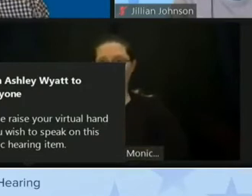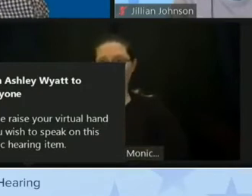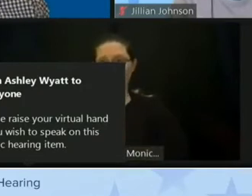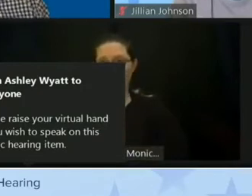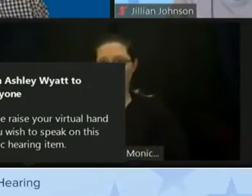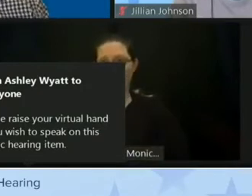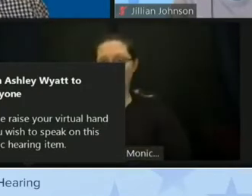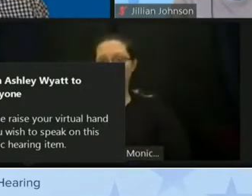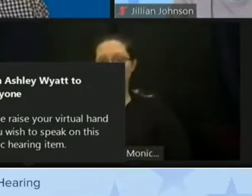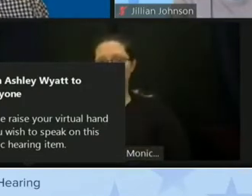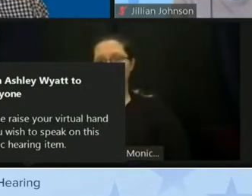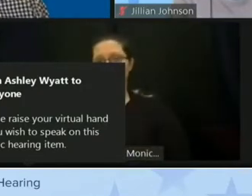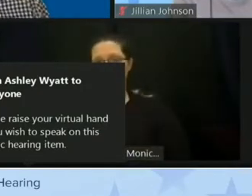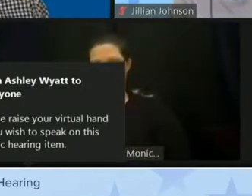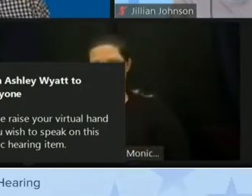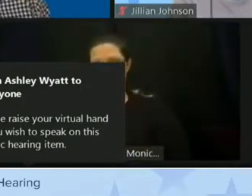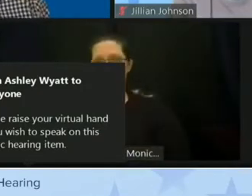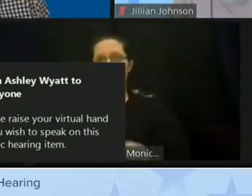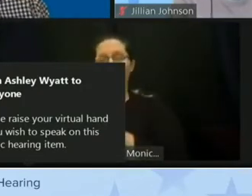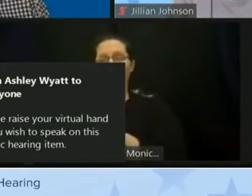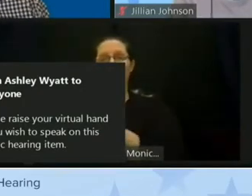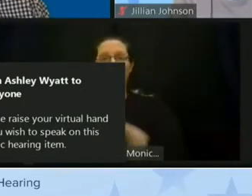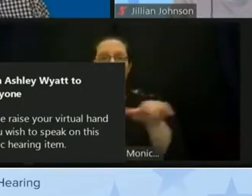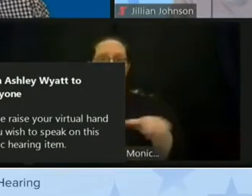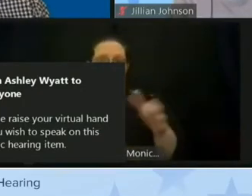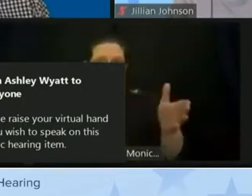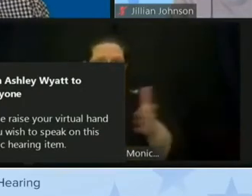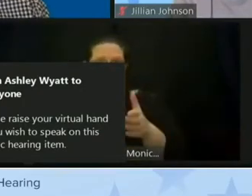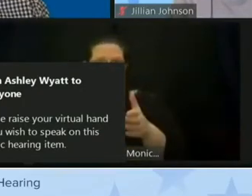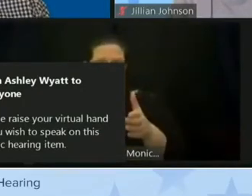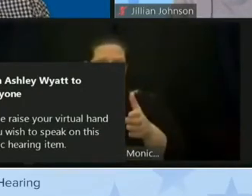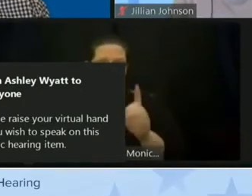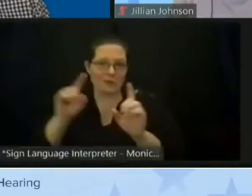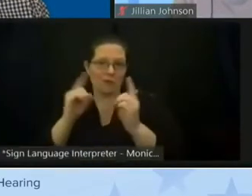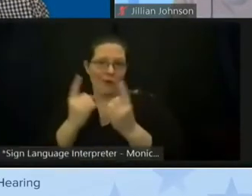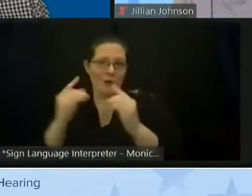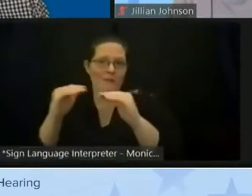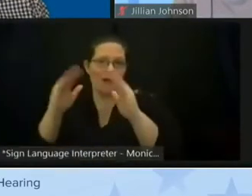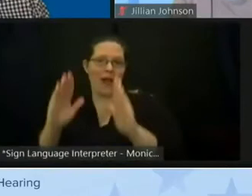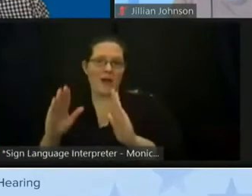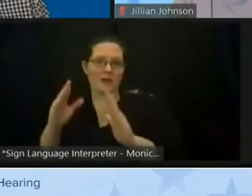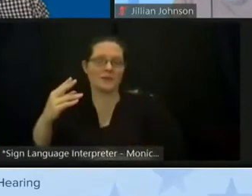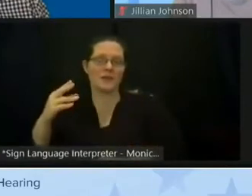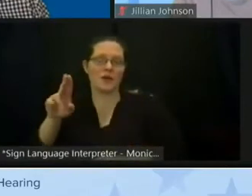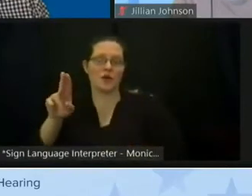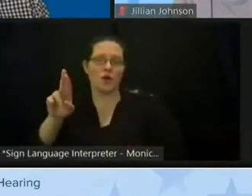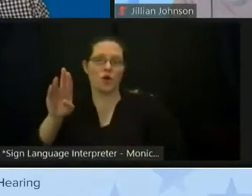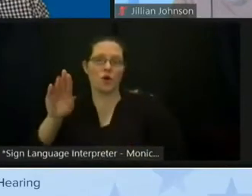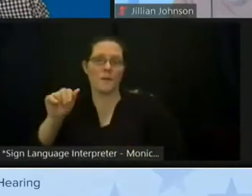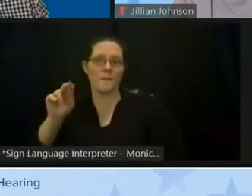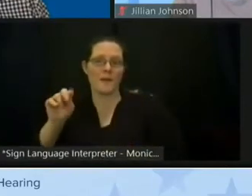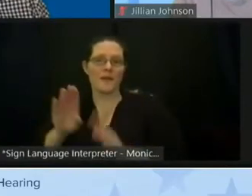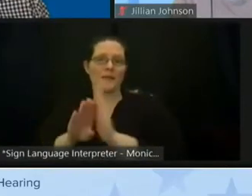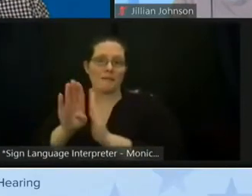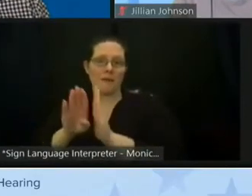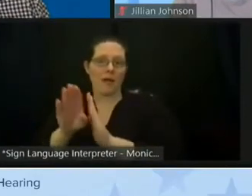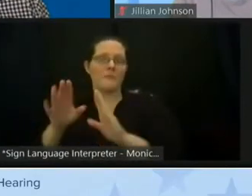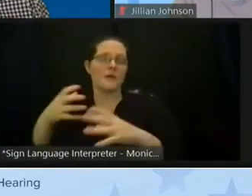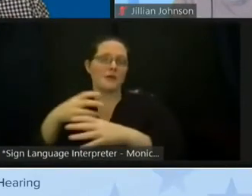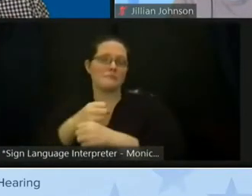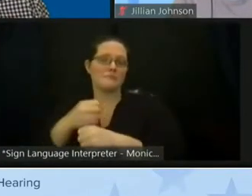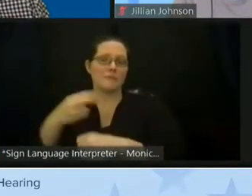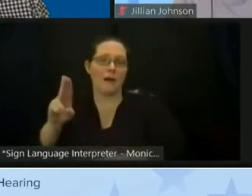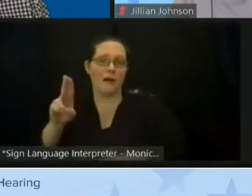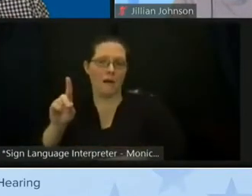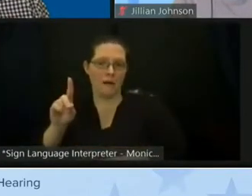2021-2022 Annual Action Plan to the Department of Housing and Urban Development, known as HUD. Notice